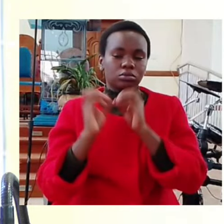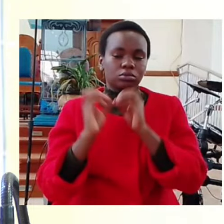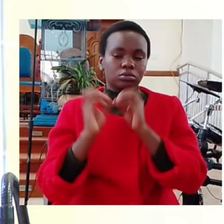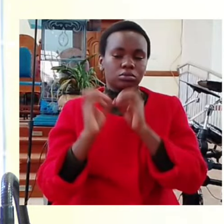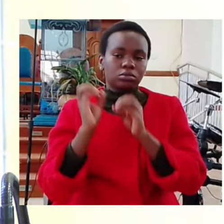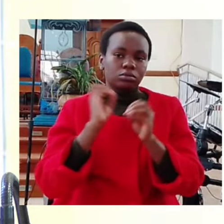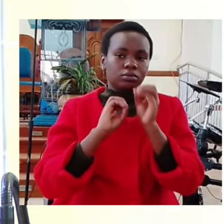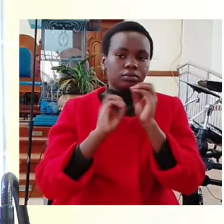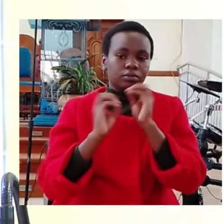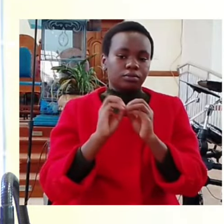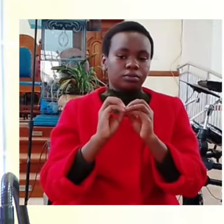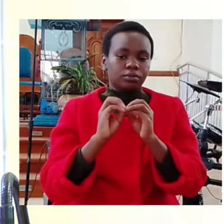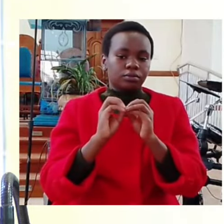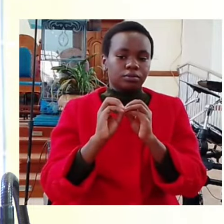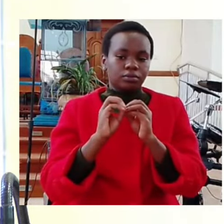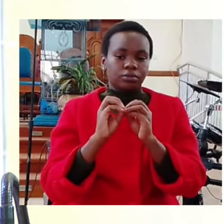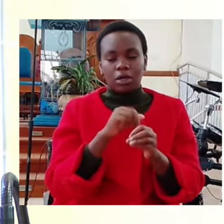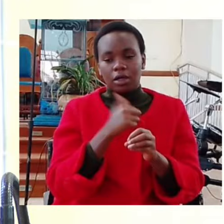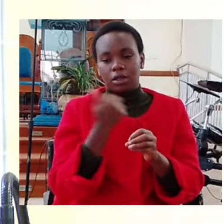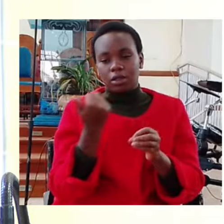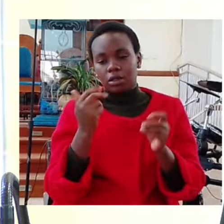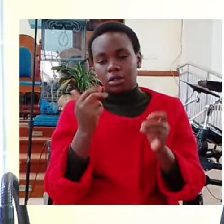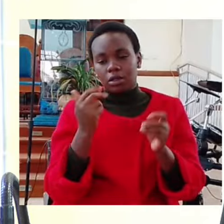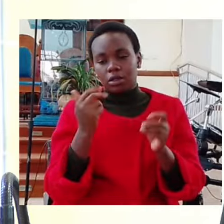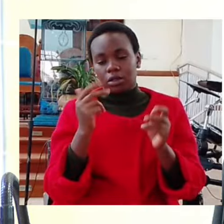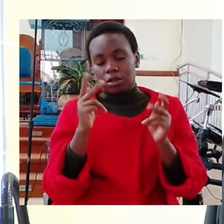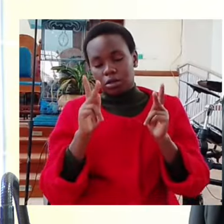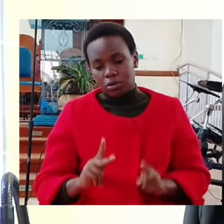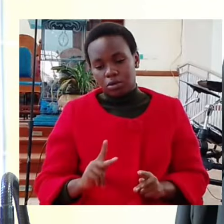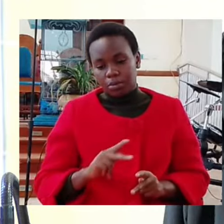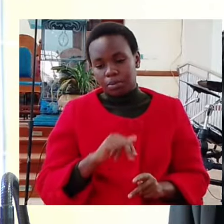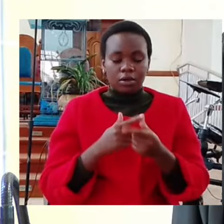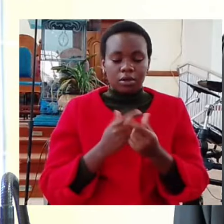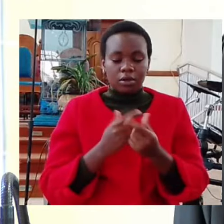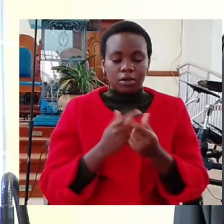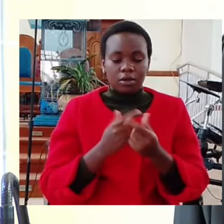ngai uhoro wa mundu ucio ngi ona akorwo ndu mwendete